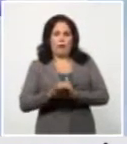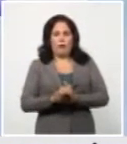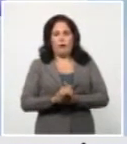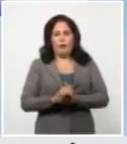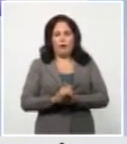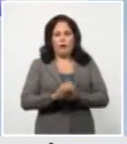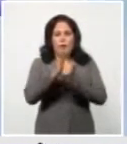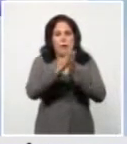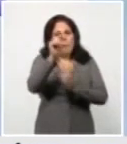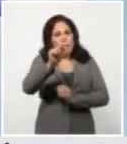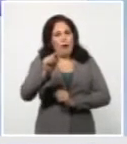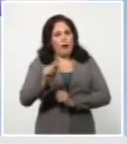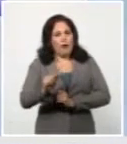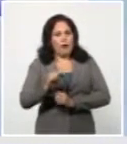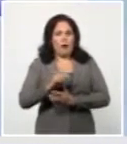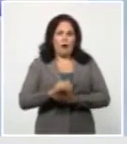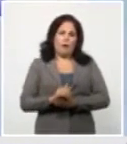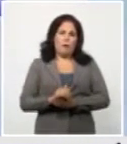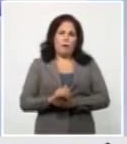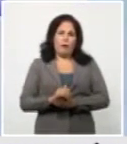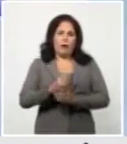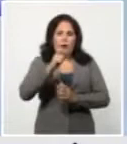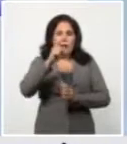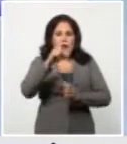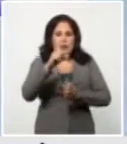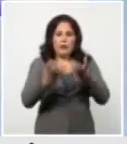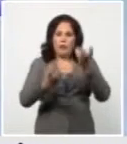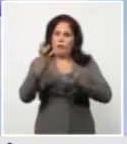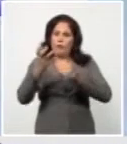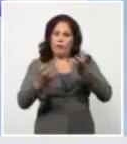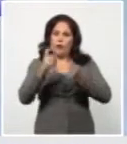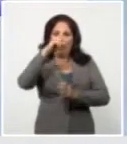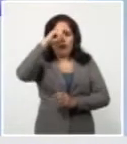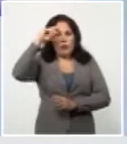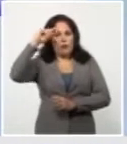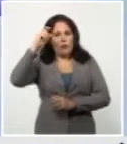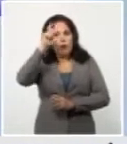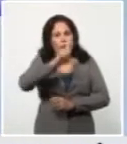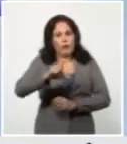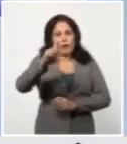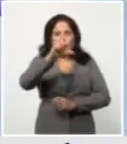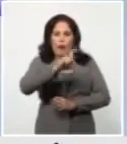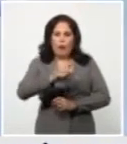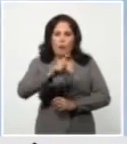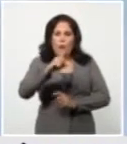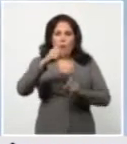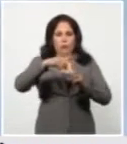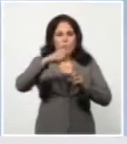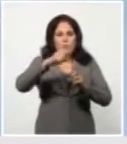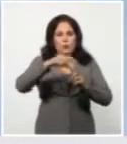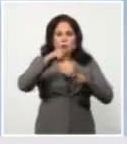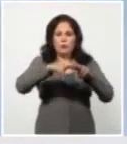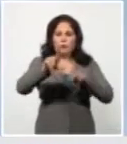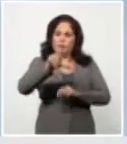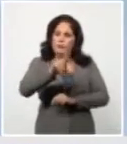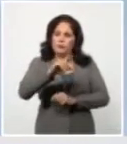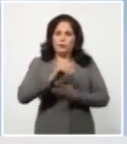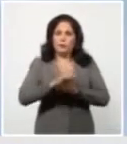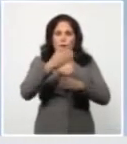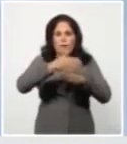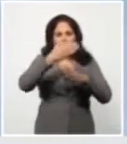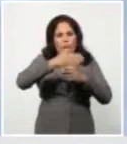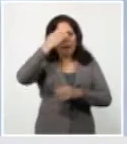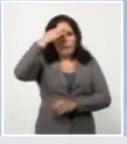the last 15 days. And I am referring to Granma, Pinar del Río, Mayabeque, Cienfuegos,